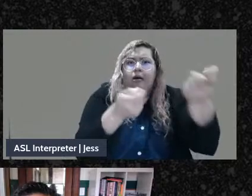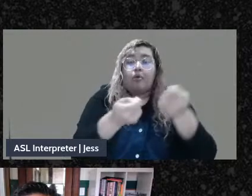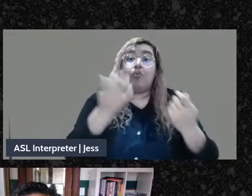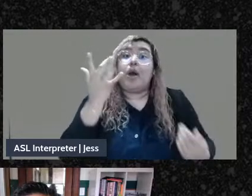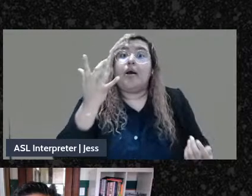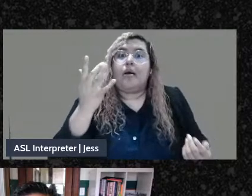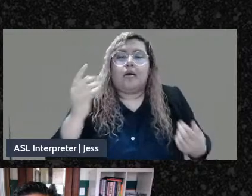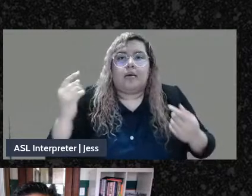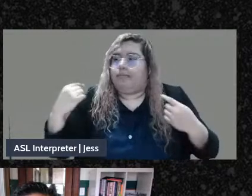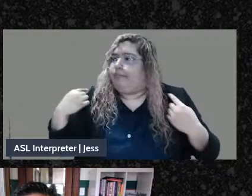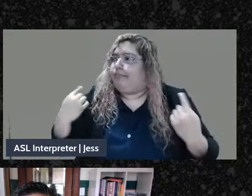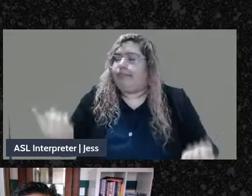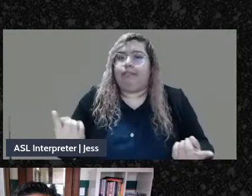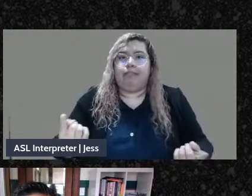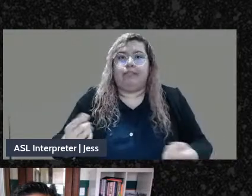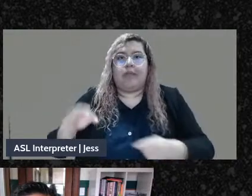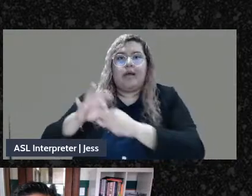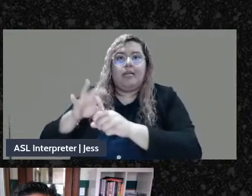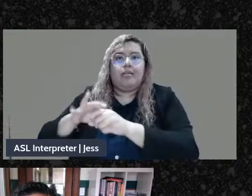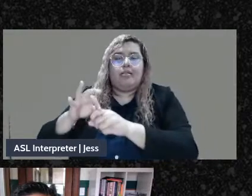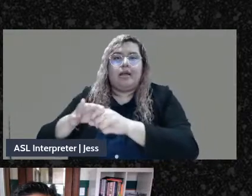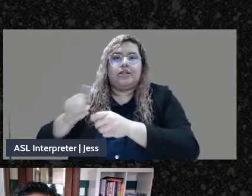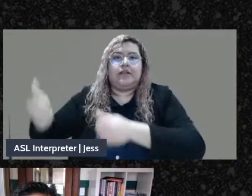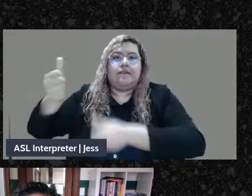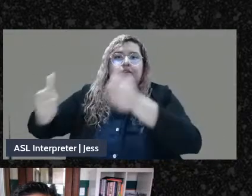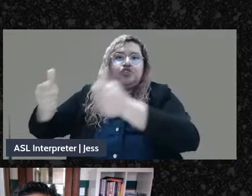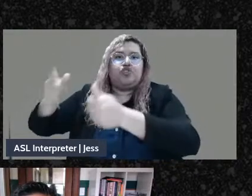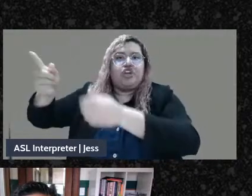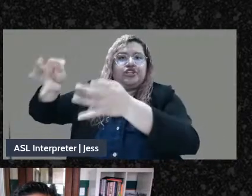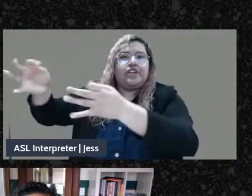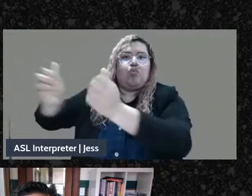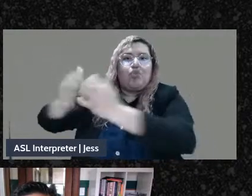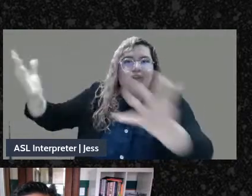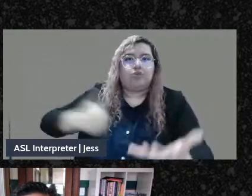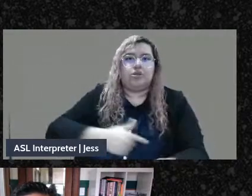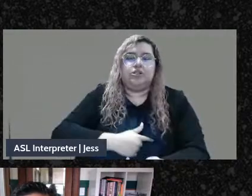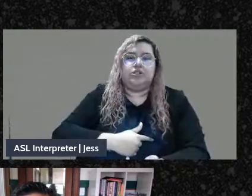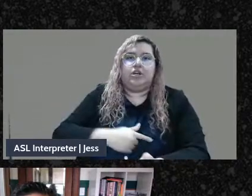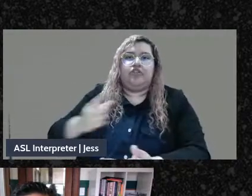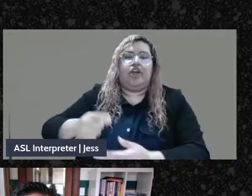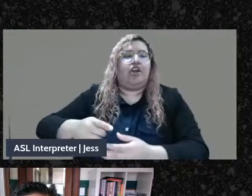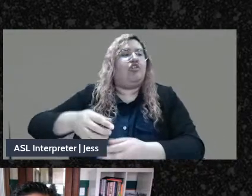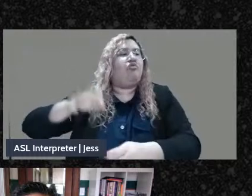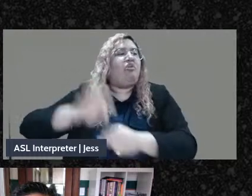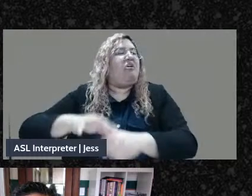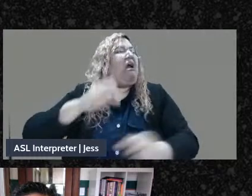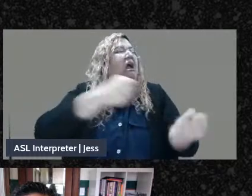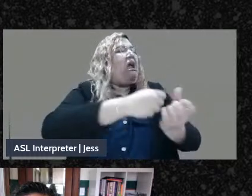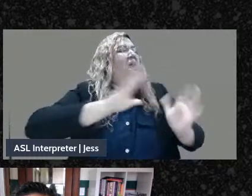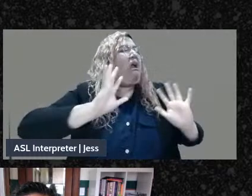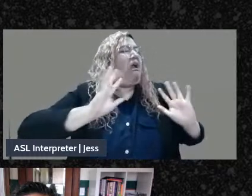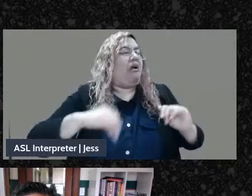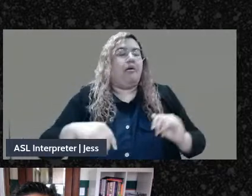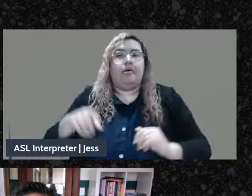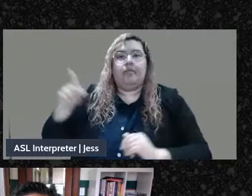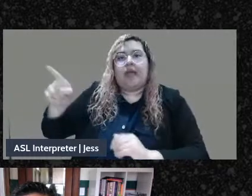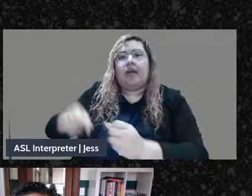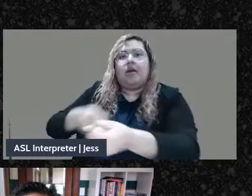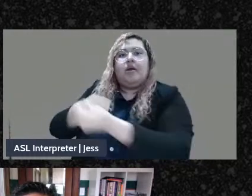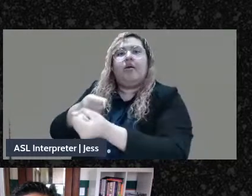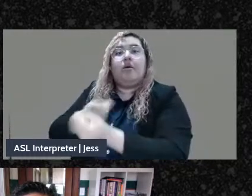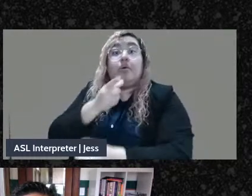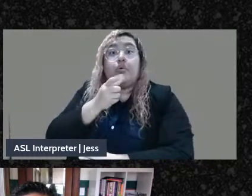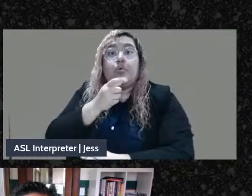long, elected officials have made decision makers without us on our behalf, and they've done it in favor of developers